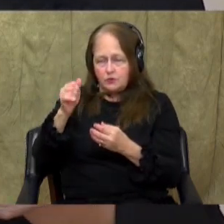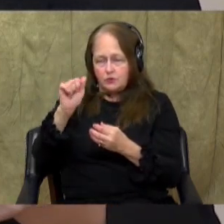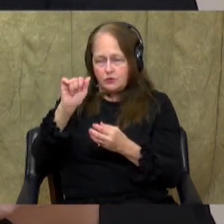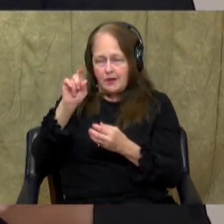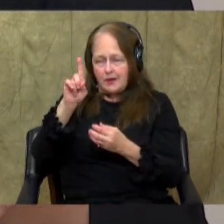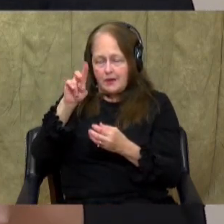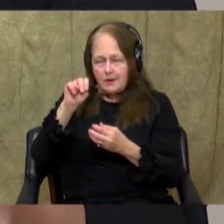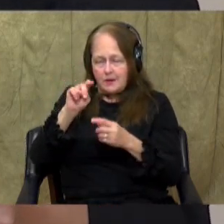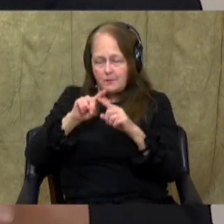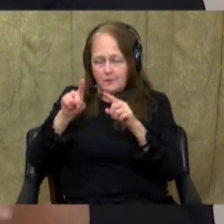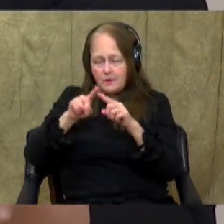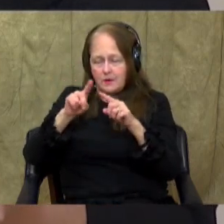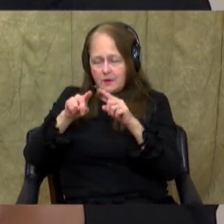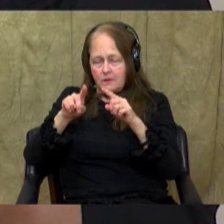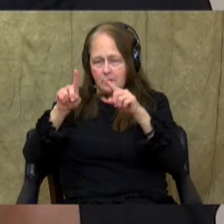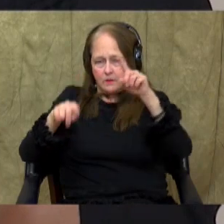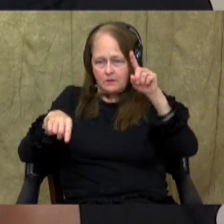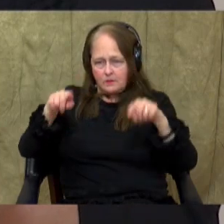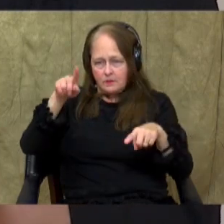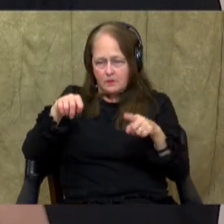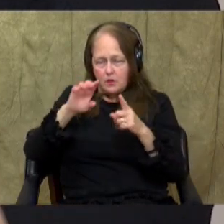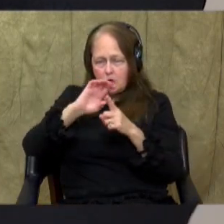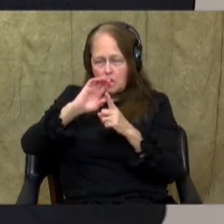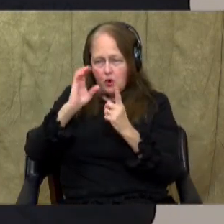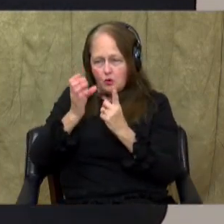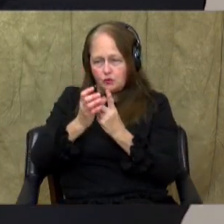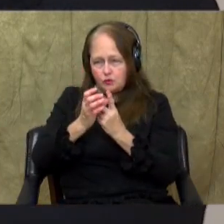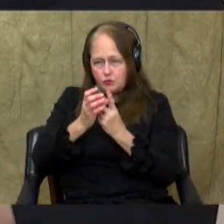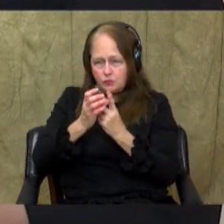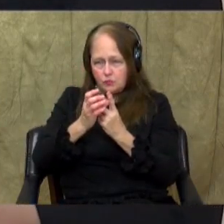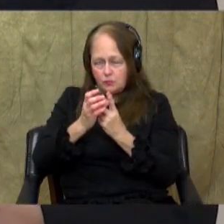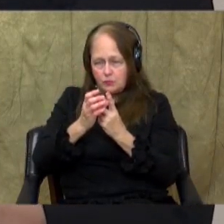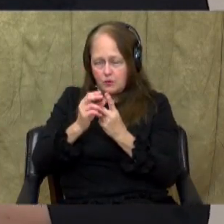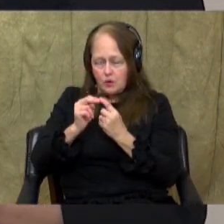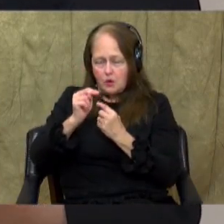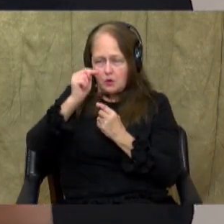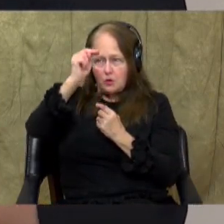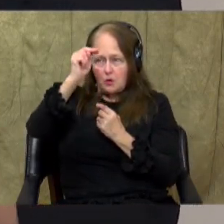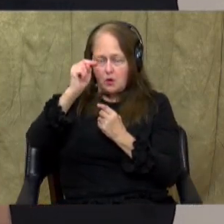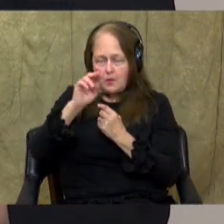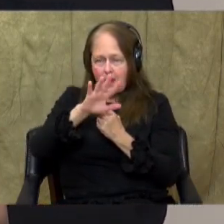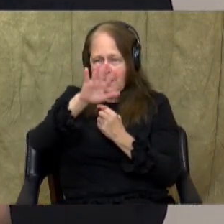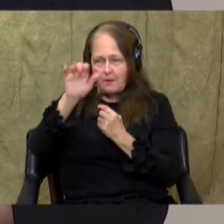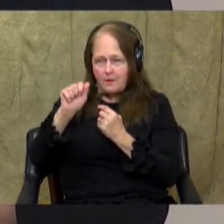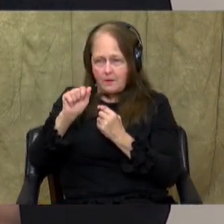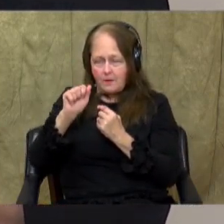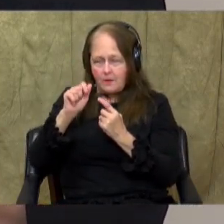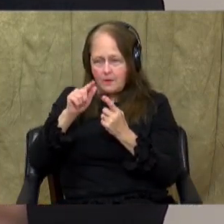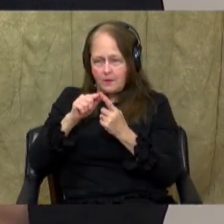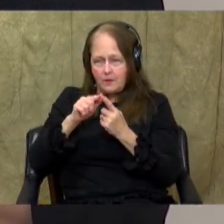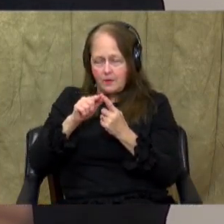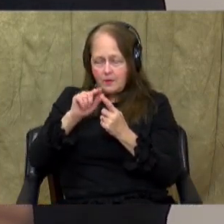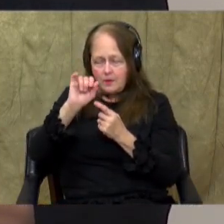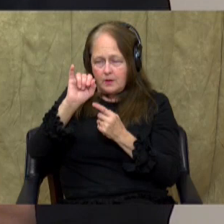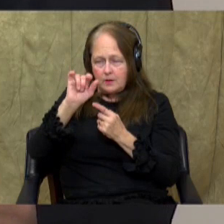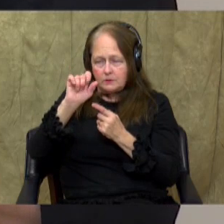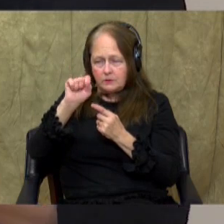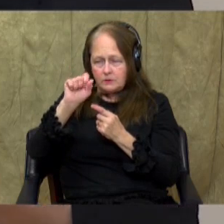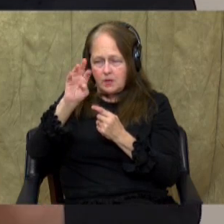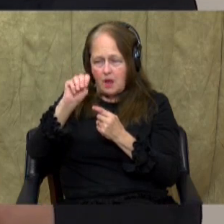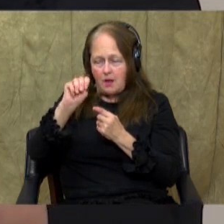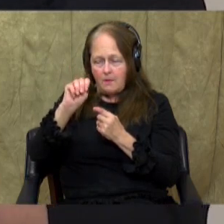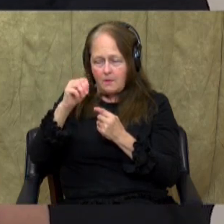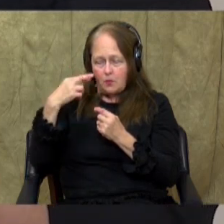the many diverse cultures that are found in Africa. He mentioned that in northern Africa, most of the people belong to the Islamic religion, while